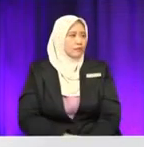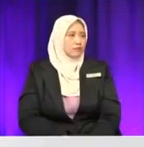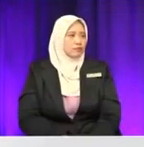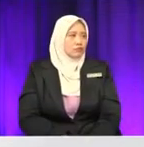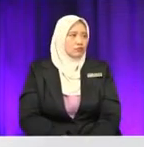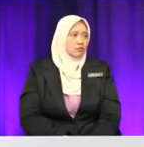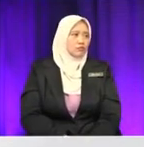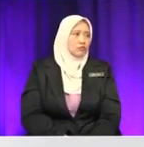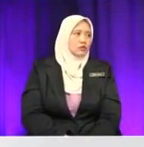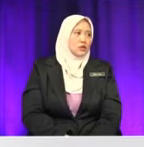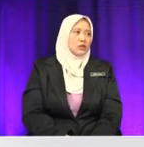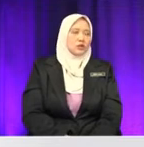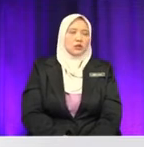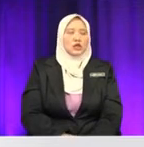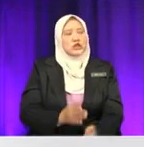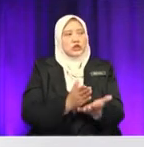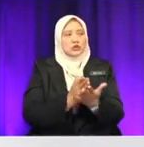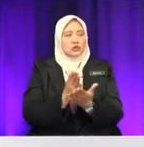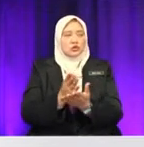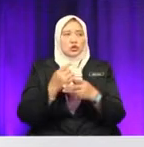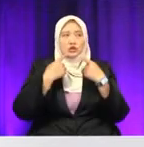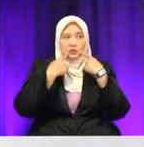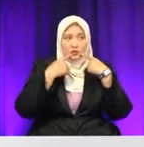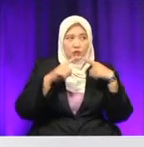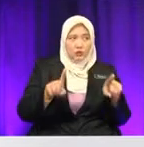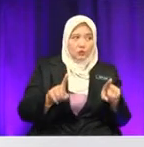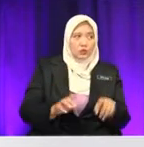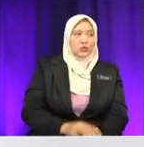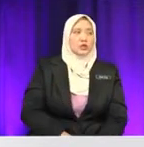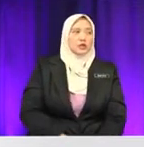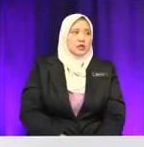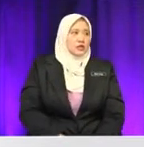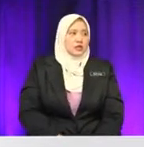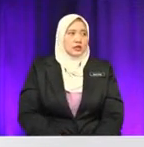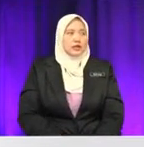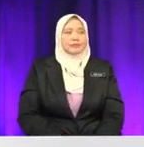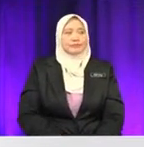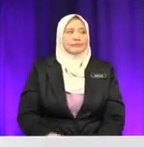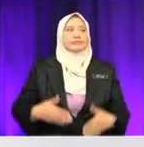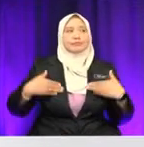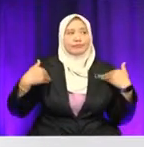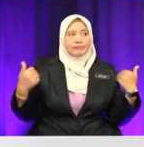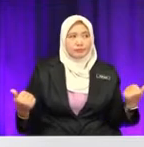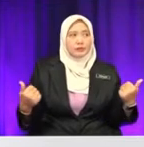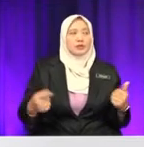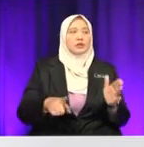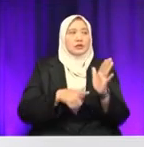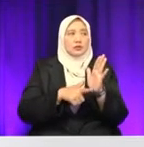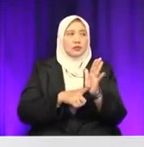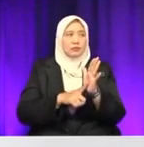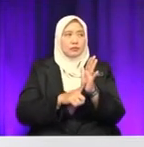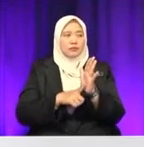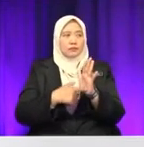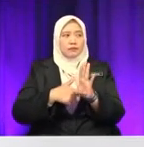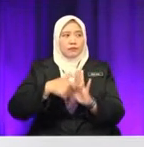Health is more important. See? Health is more important. Short and precise. Very good, Faisal. Very direct now, as well. Now, it seems that